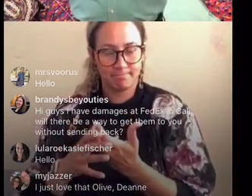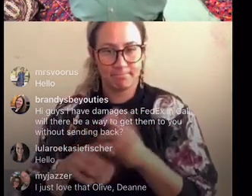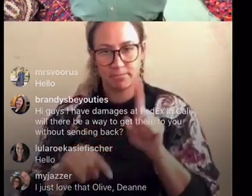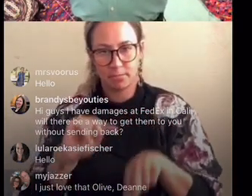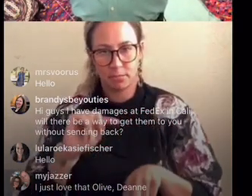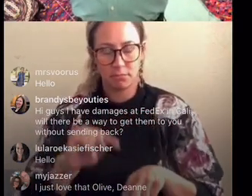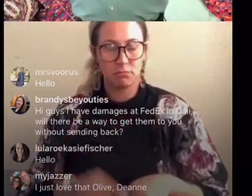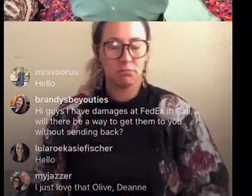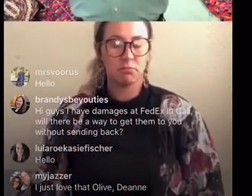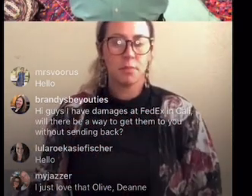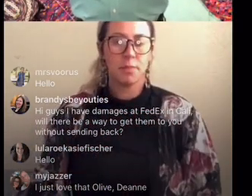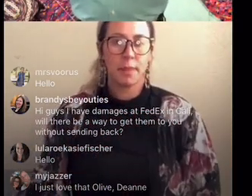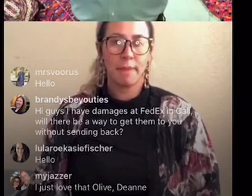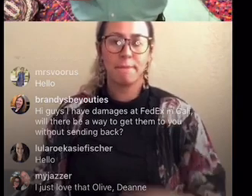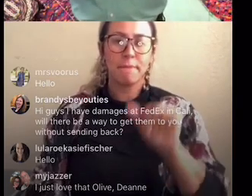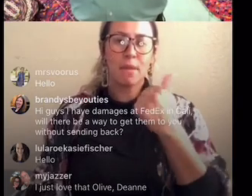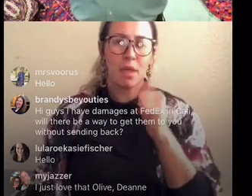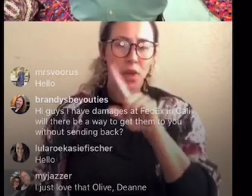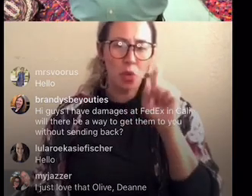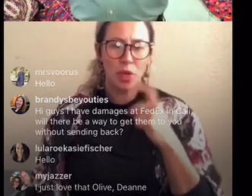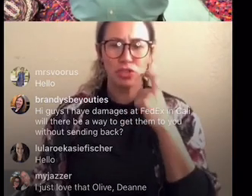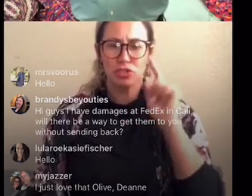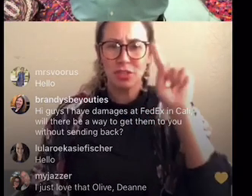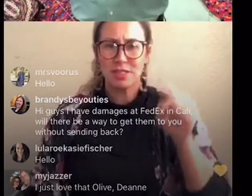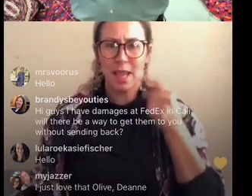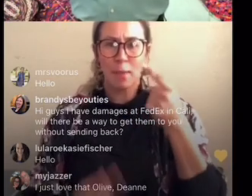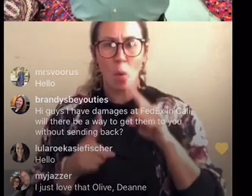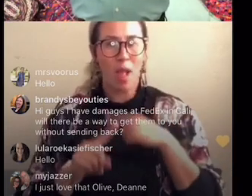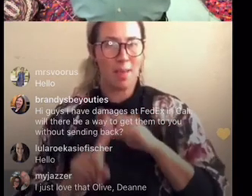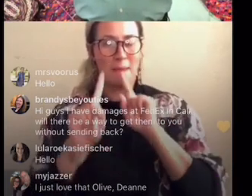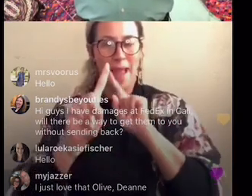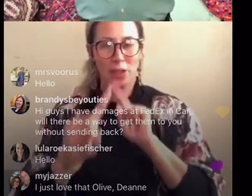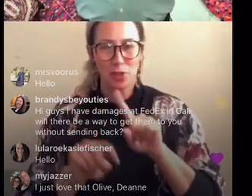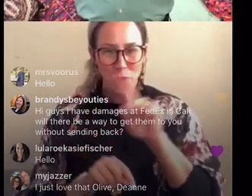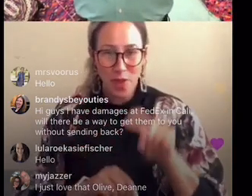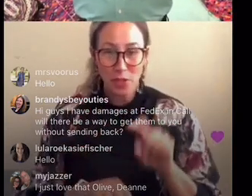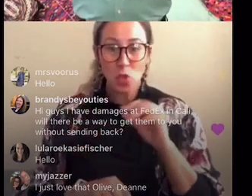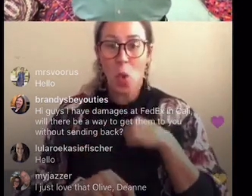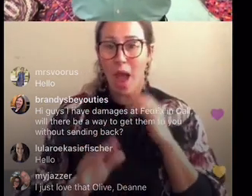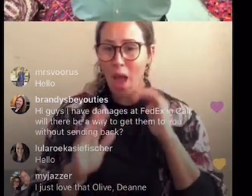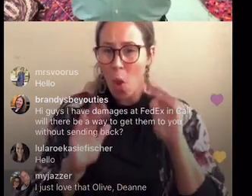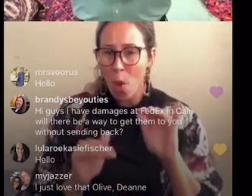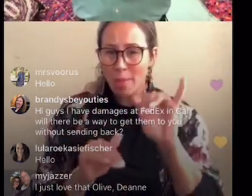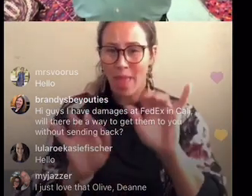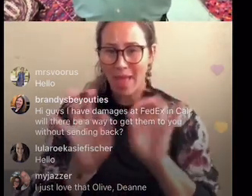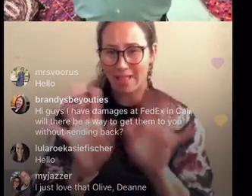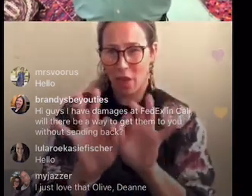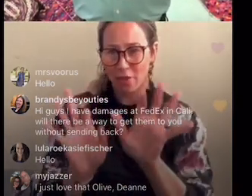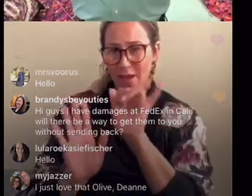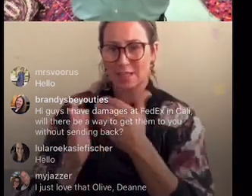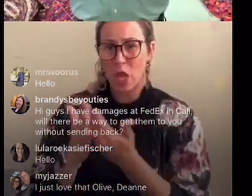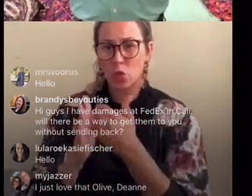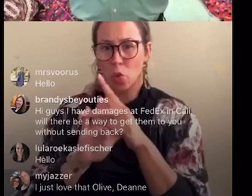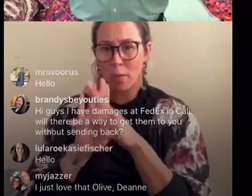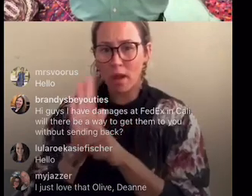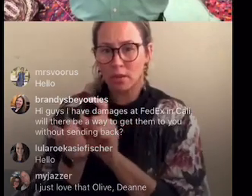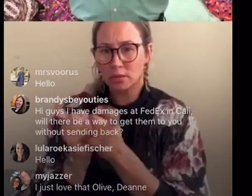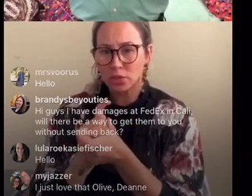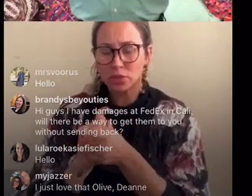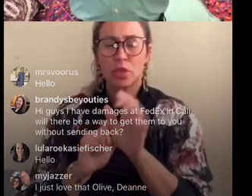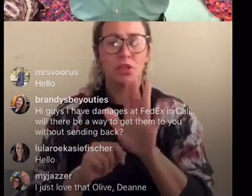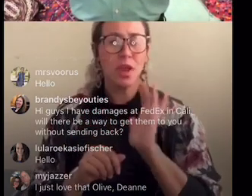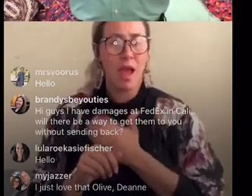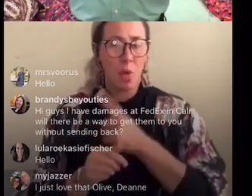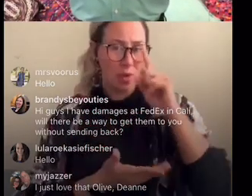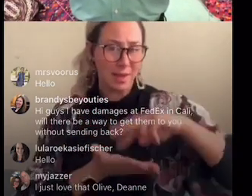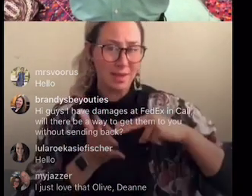So another question that just came in while I'm answering questions. So I hope that clarifies that. Our intent is to